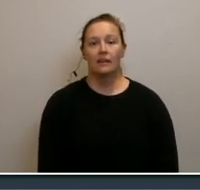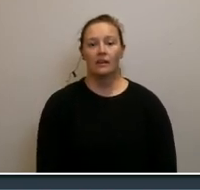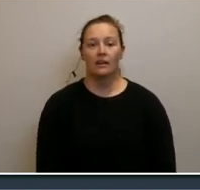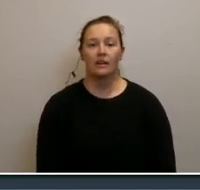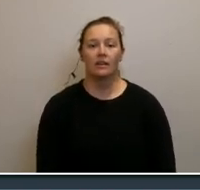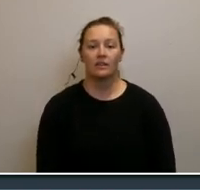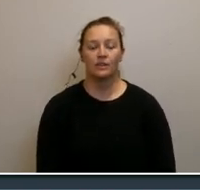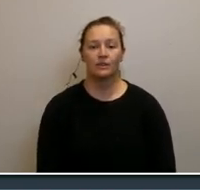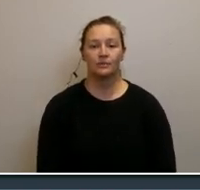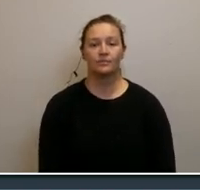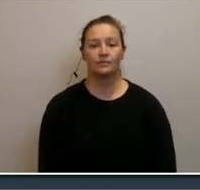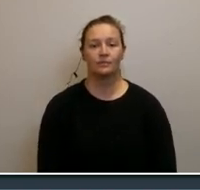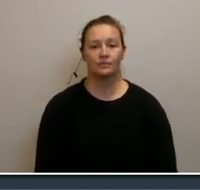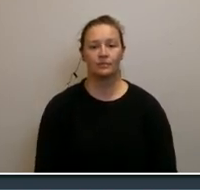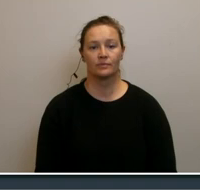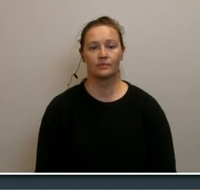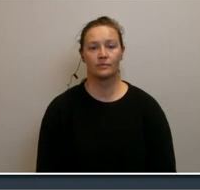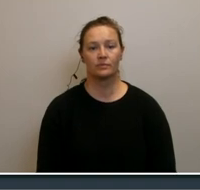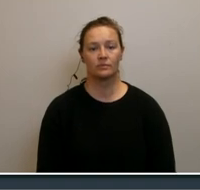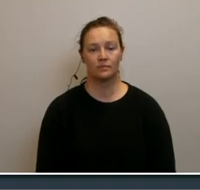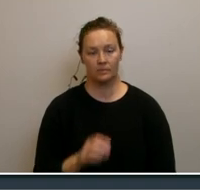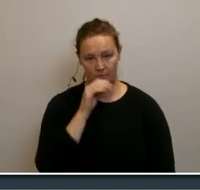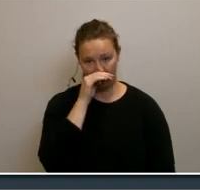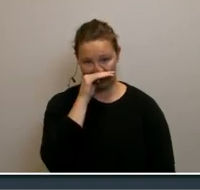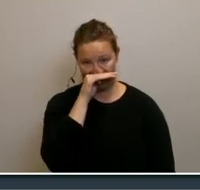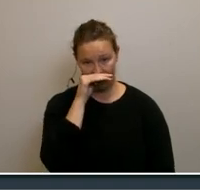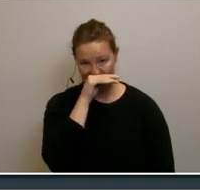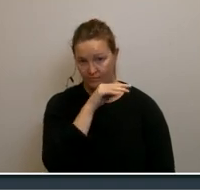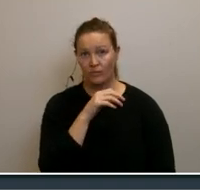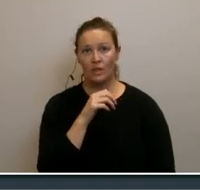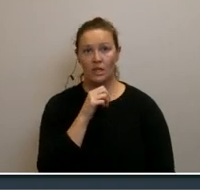So throughout New Zealand, we start with